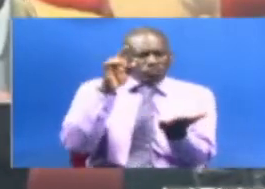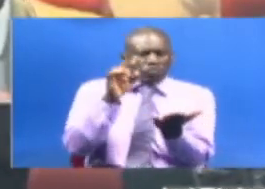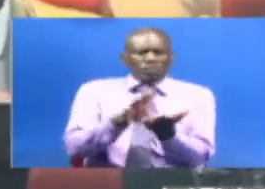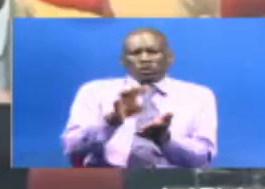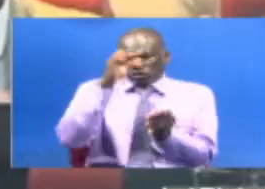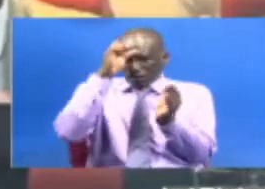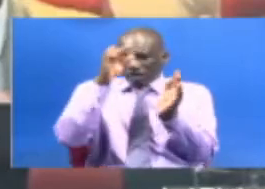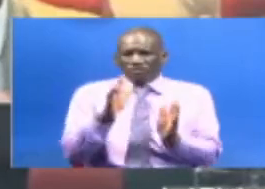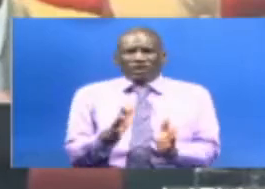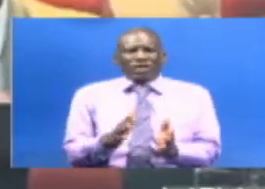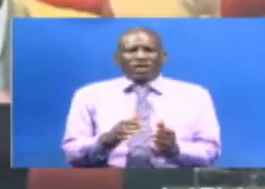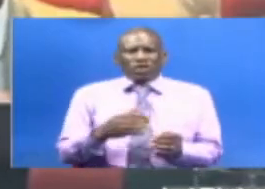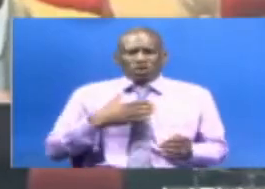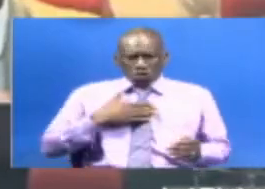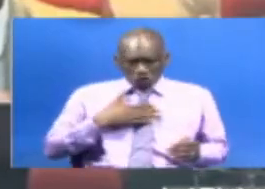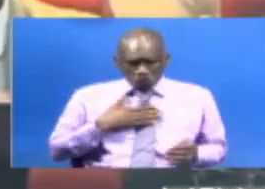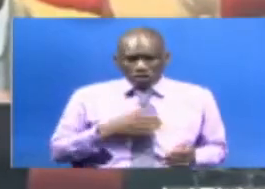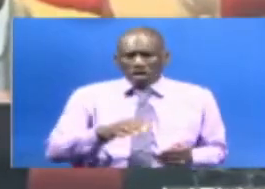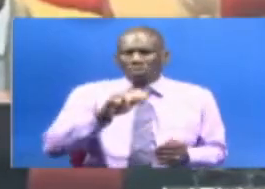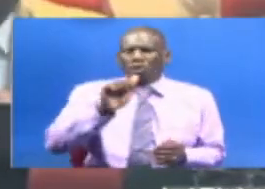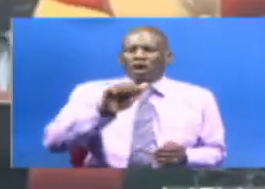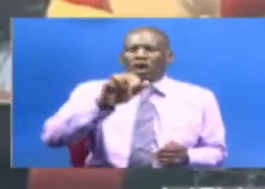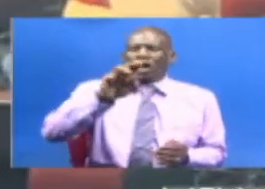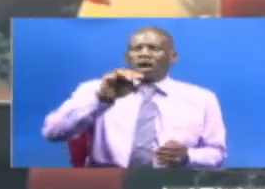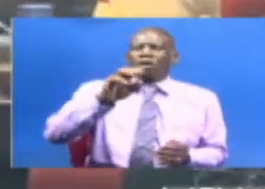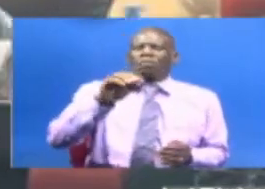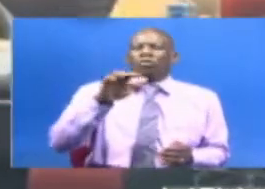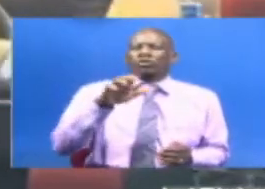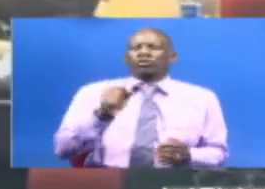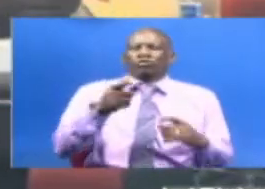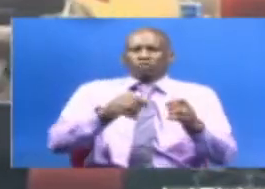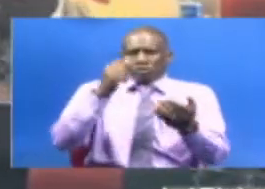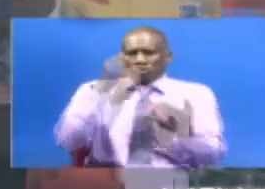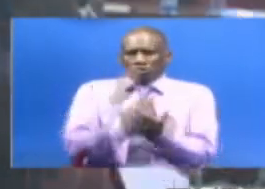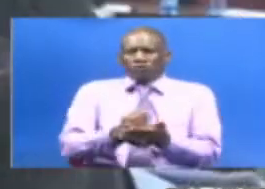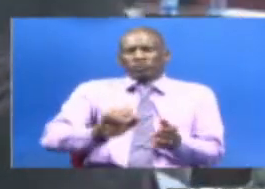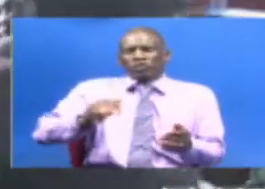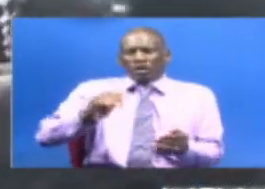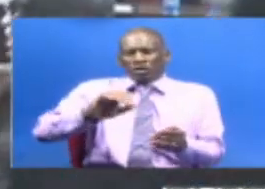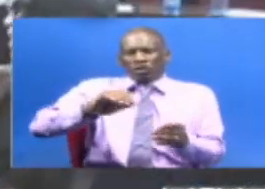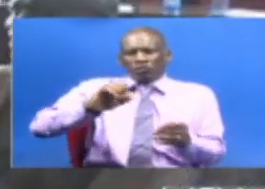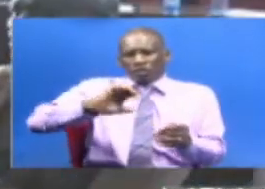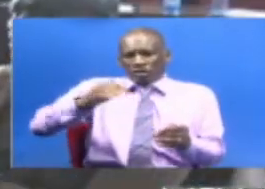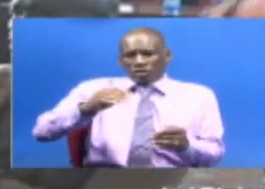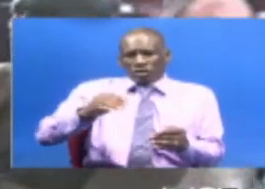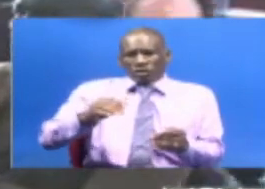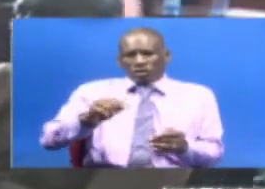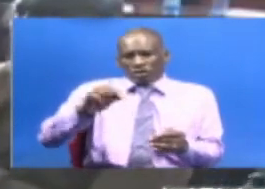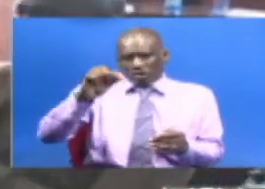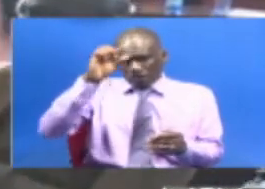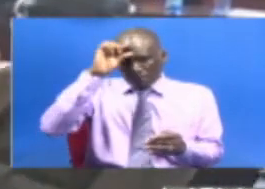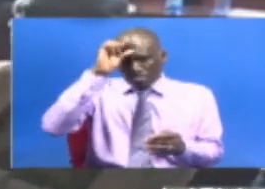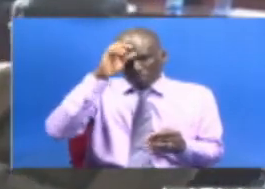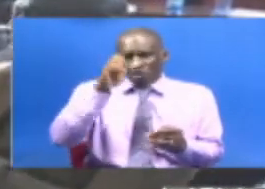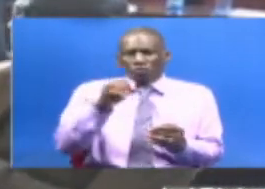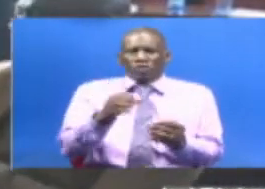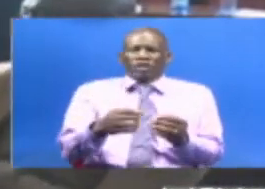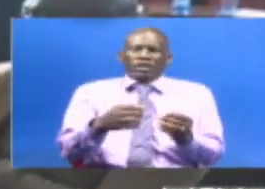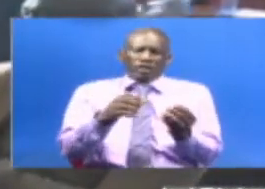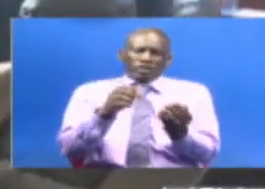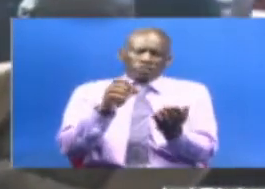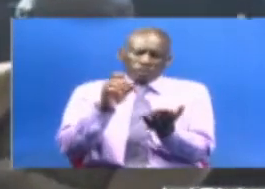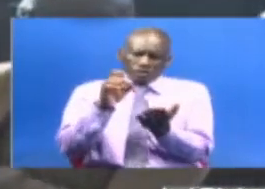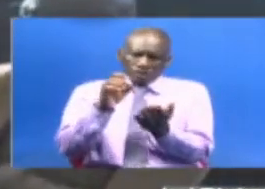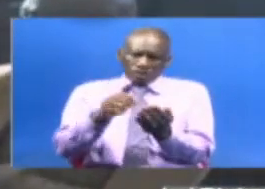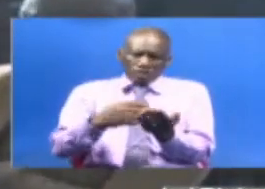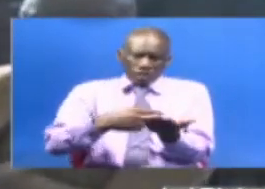Governor, His Excellency Amos Kimomi Nyaribo, from office of County Governor. In the 19-page impeachment motion, the MCS have